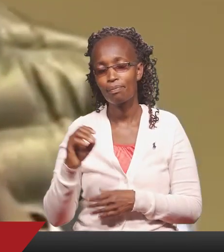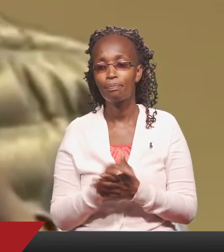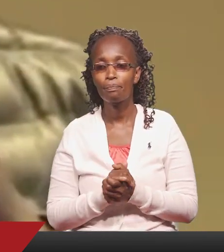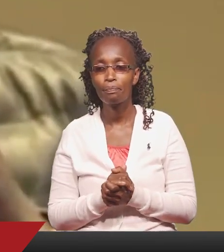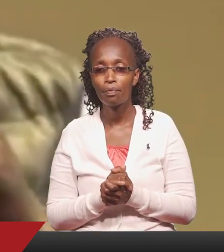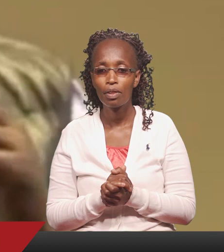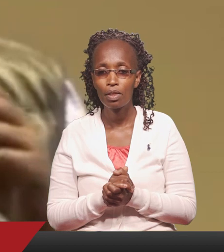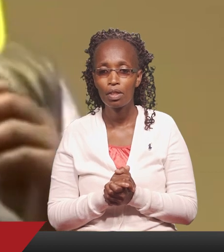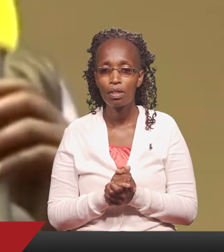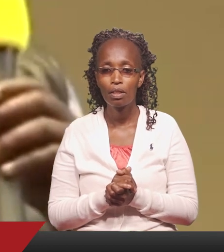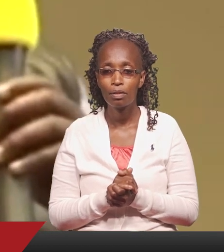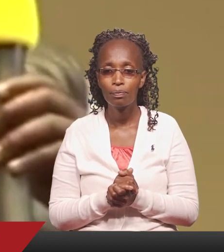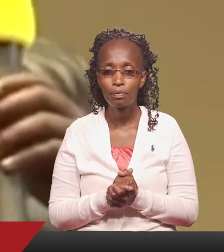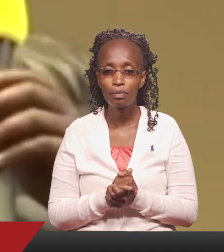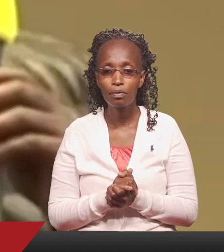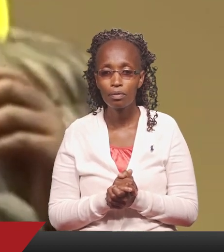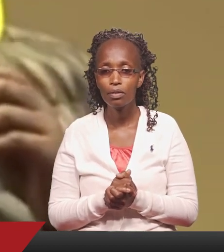I think, and a few coins,